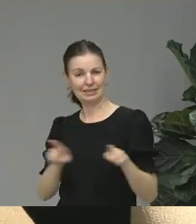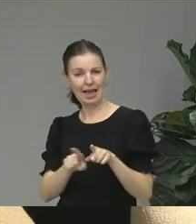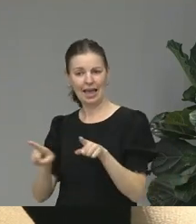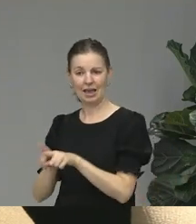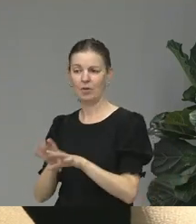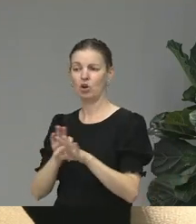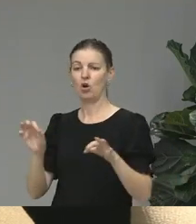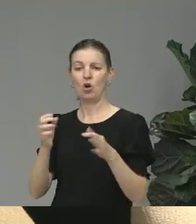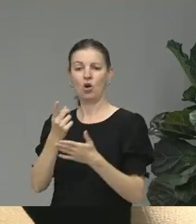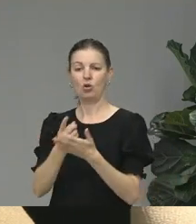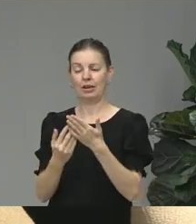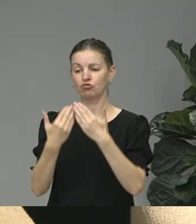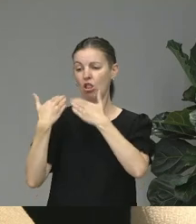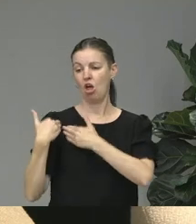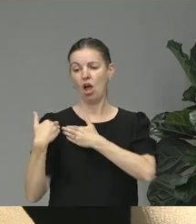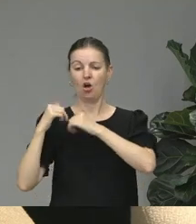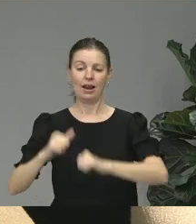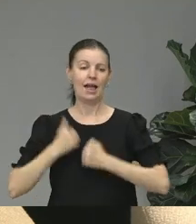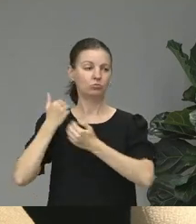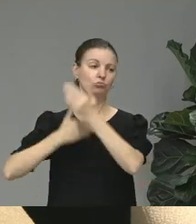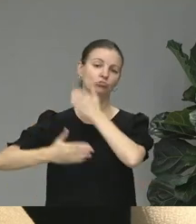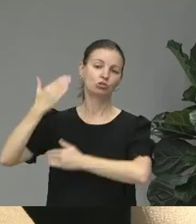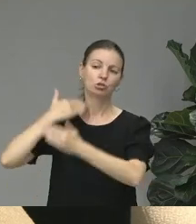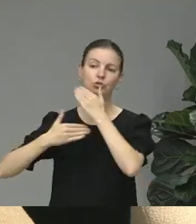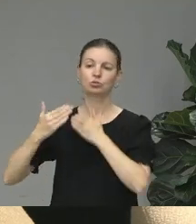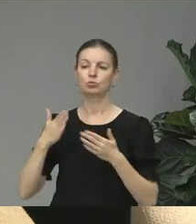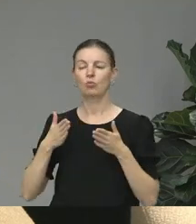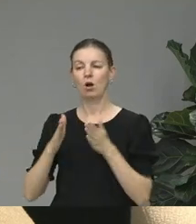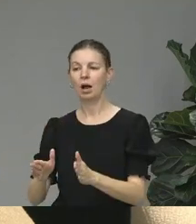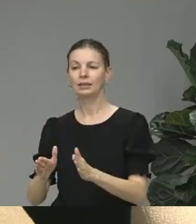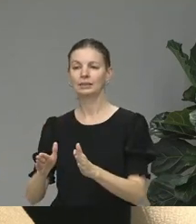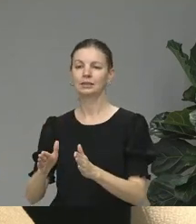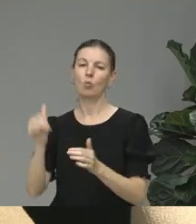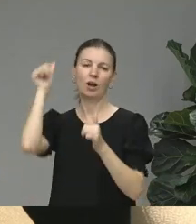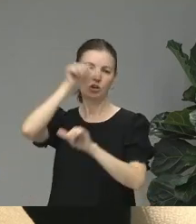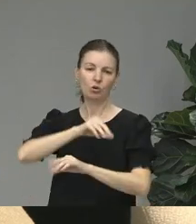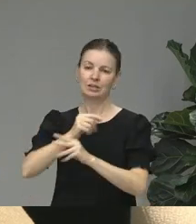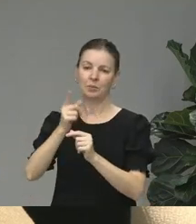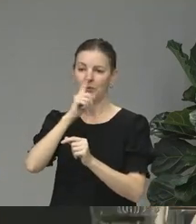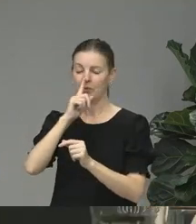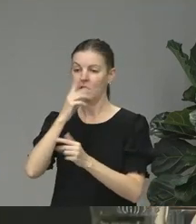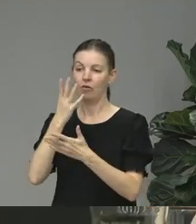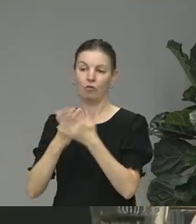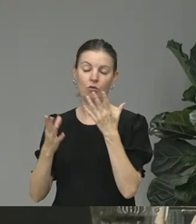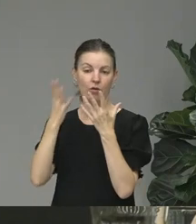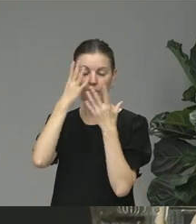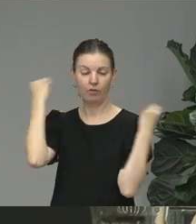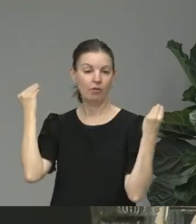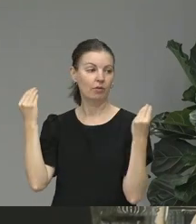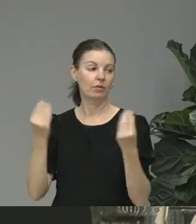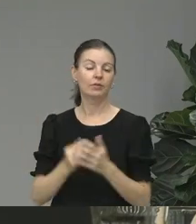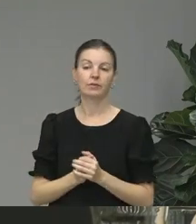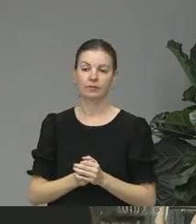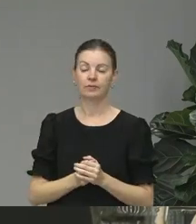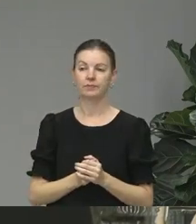just rely on our traditions where we know that there are people falling through the gaps. Thank you. At